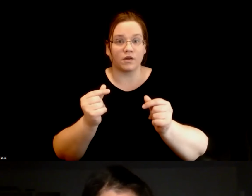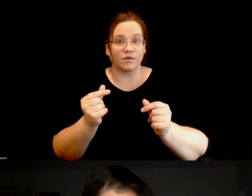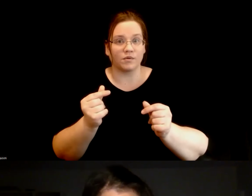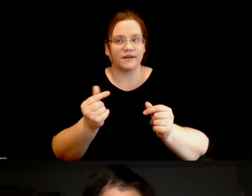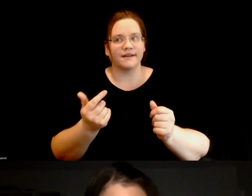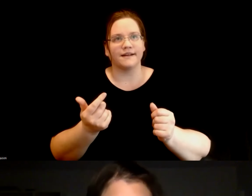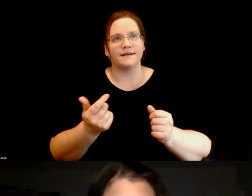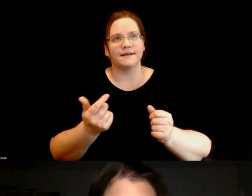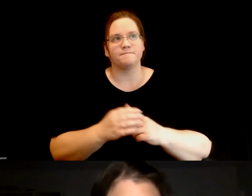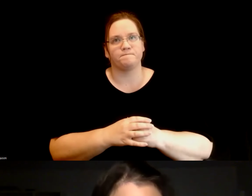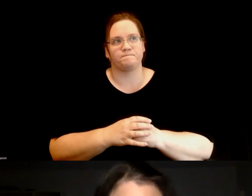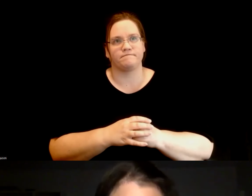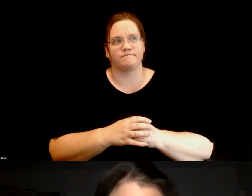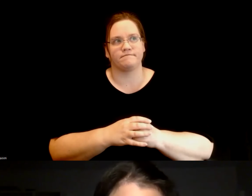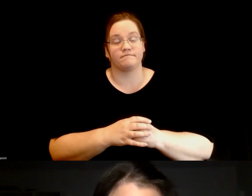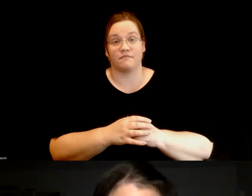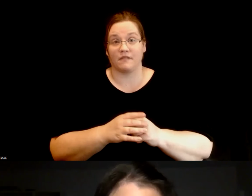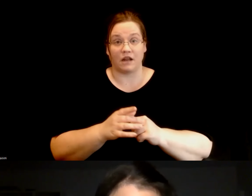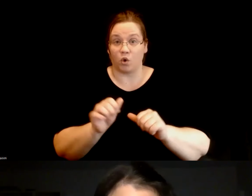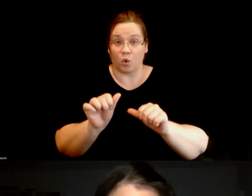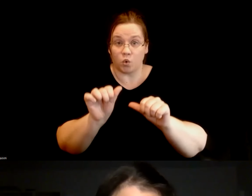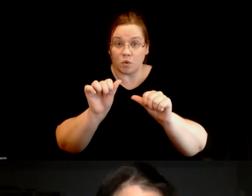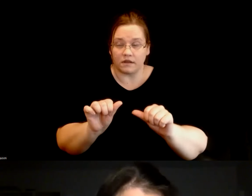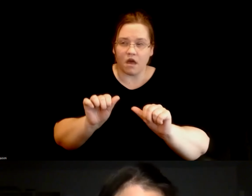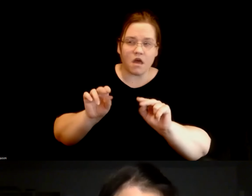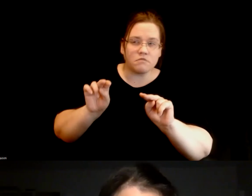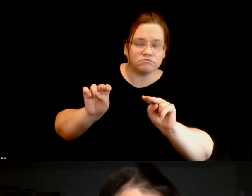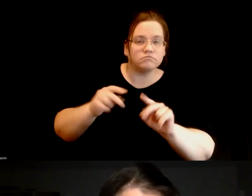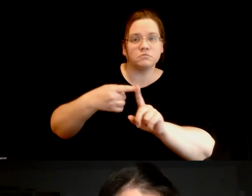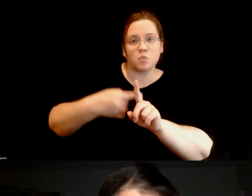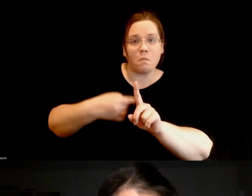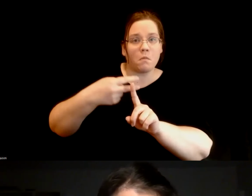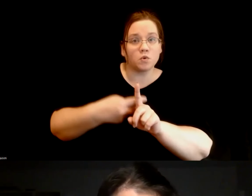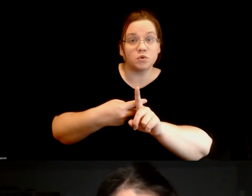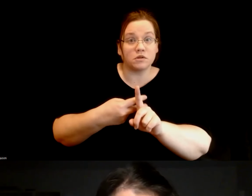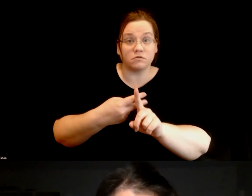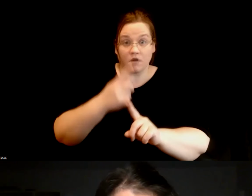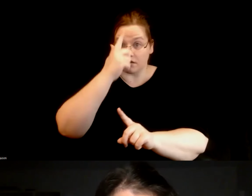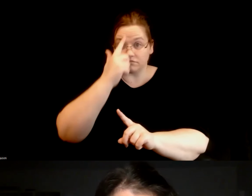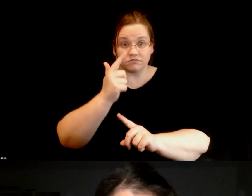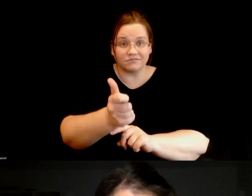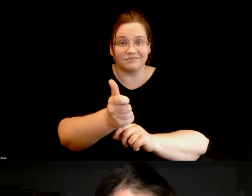to watch and wait for a month or two. That is okay.